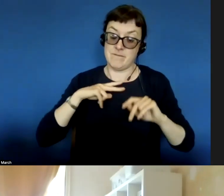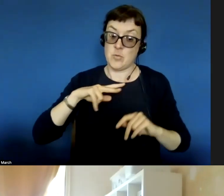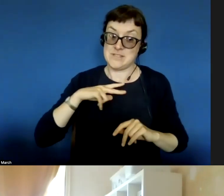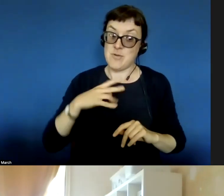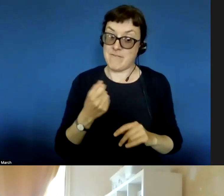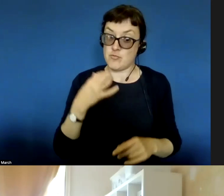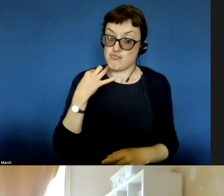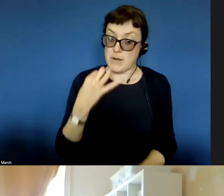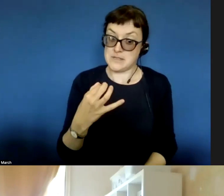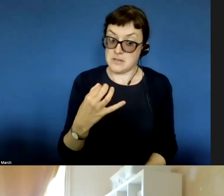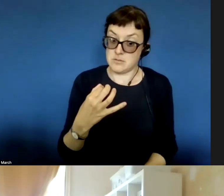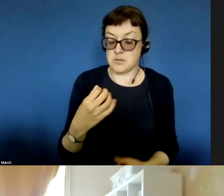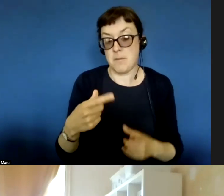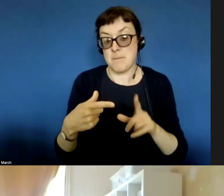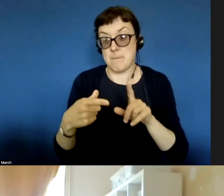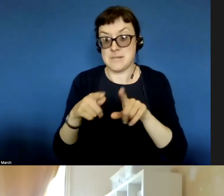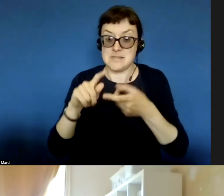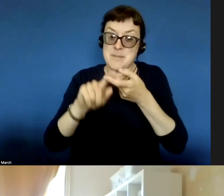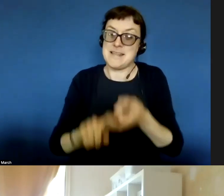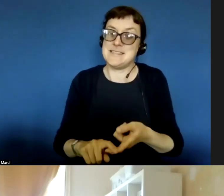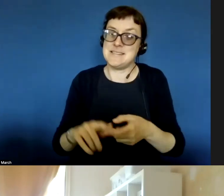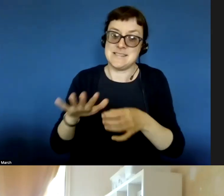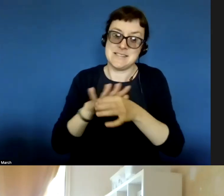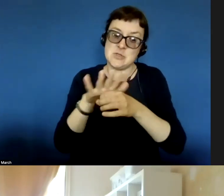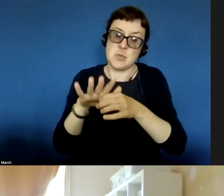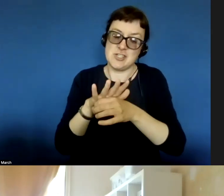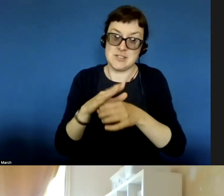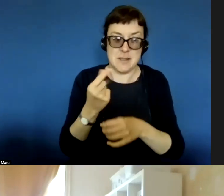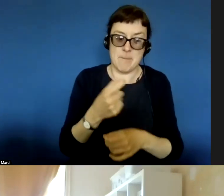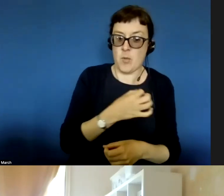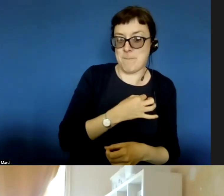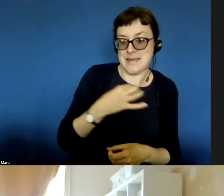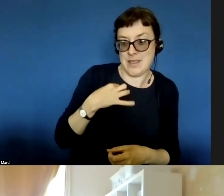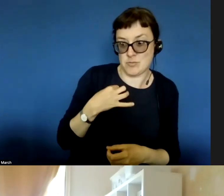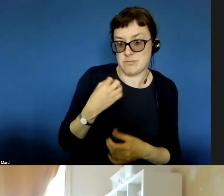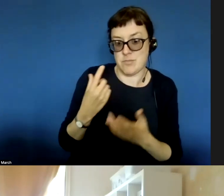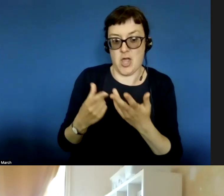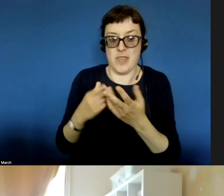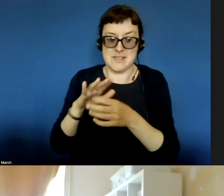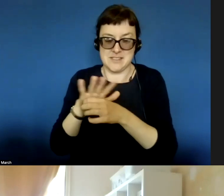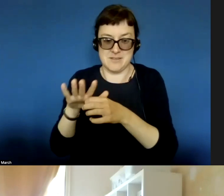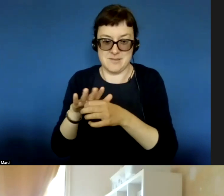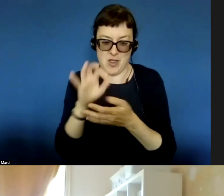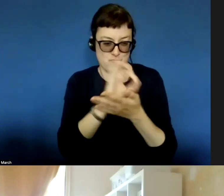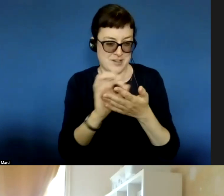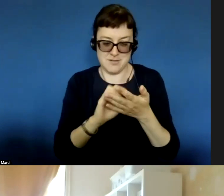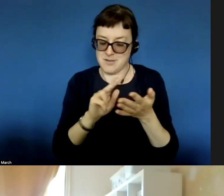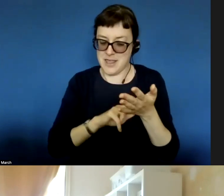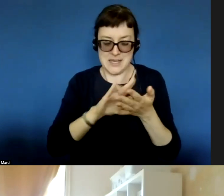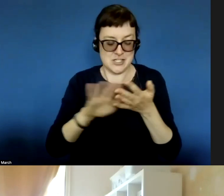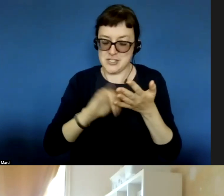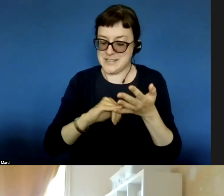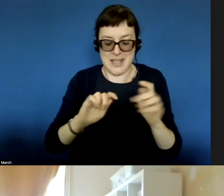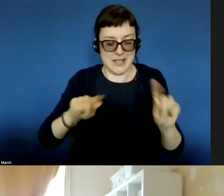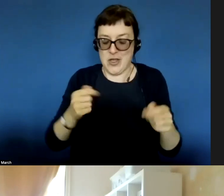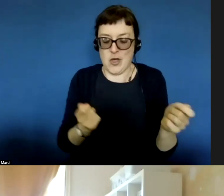about the setting as well, that yours was more clinical and how that kind of affected things. And I've literally just written down here, the NHS couldn't handle it about your artwork. And